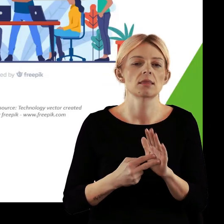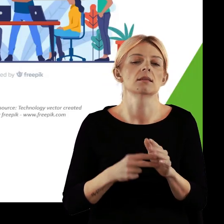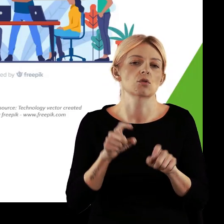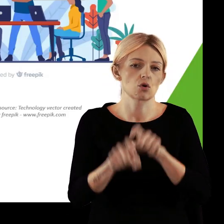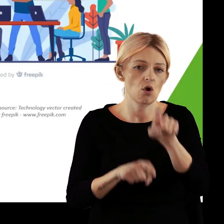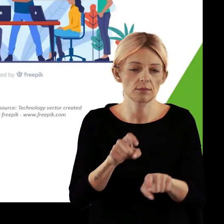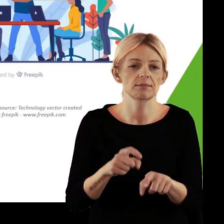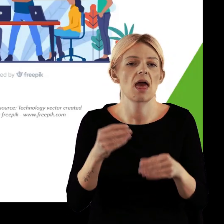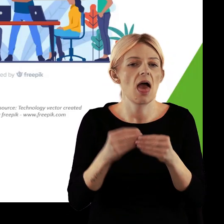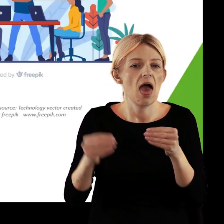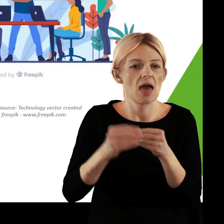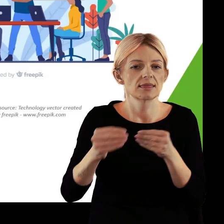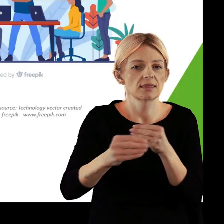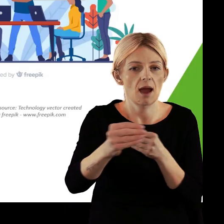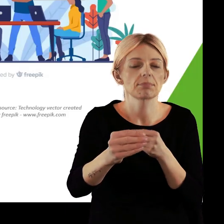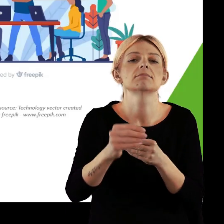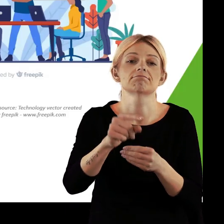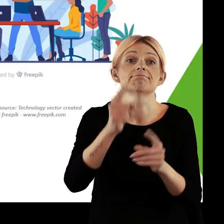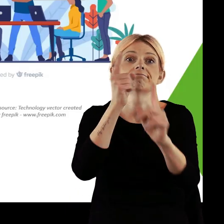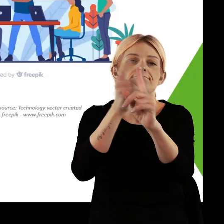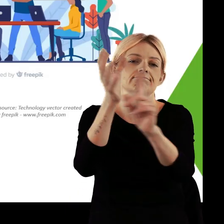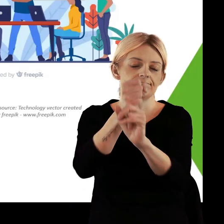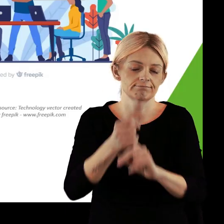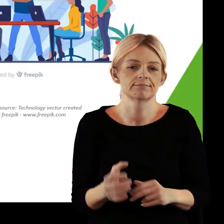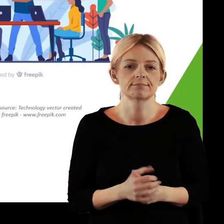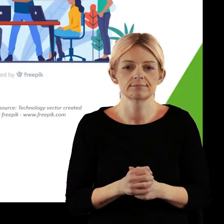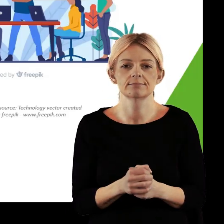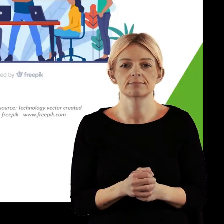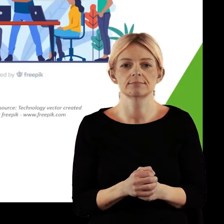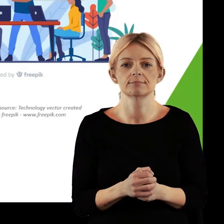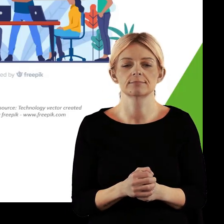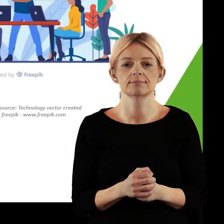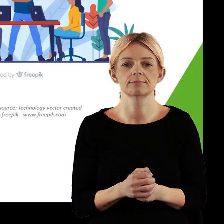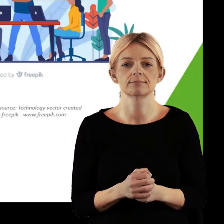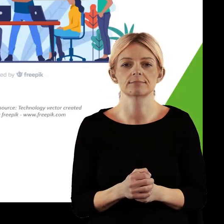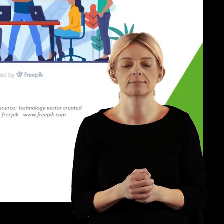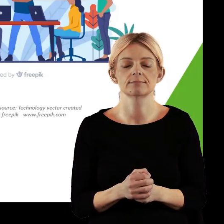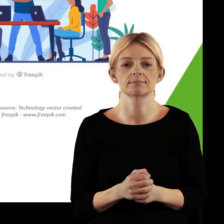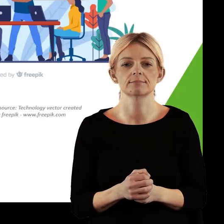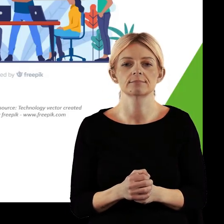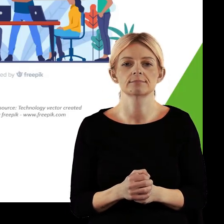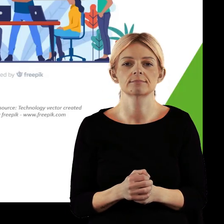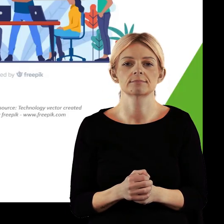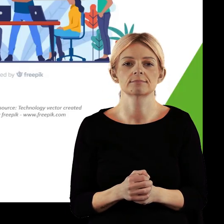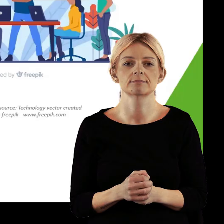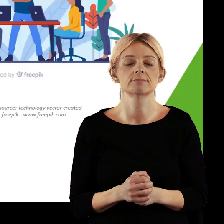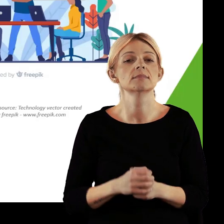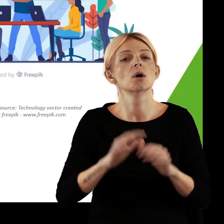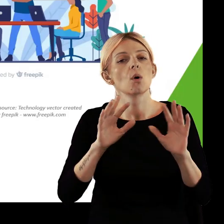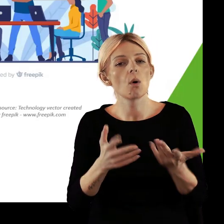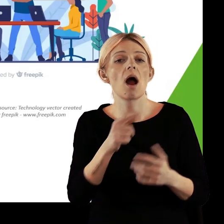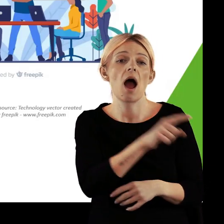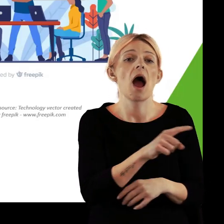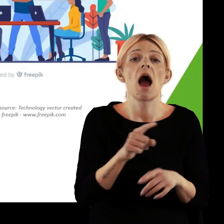words, divide the achievement of the goal into smaller parts. When you divide individual tasks